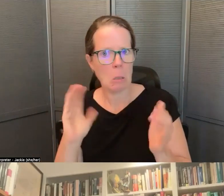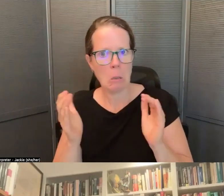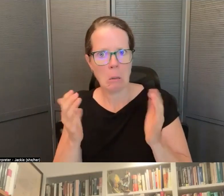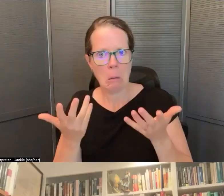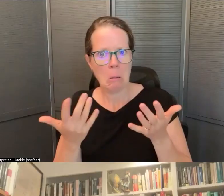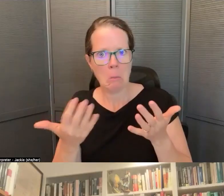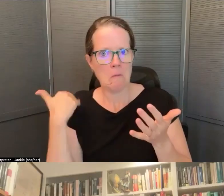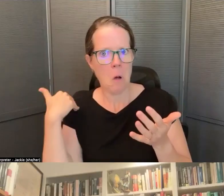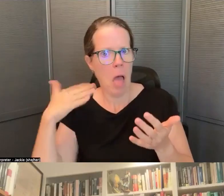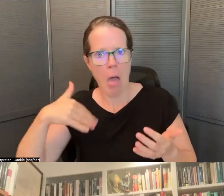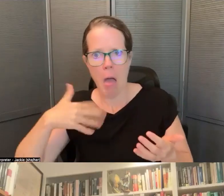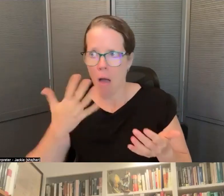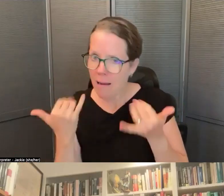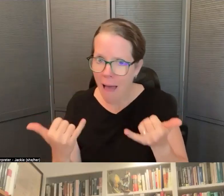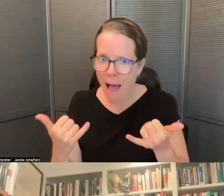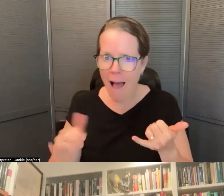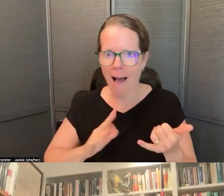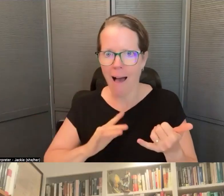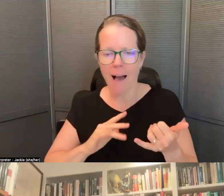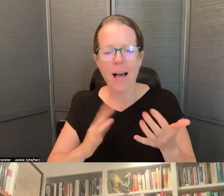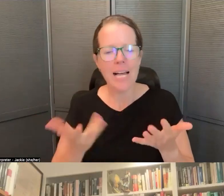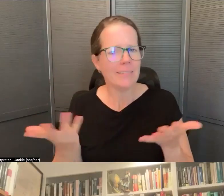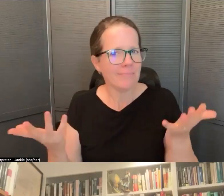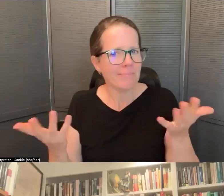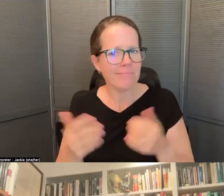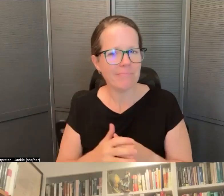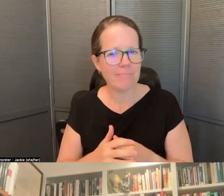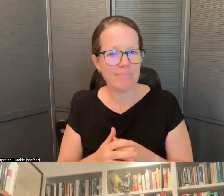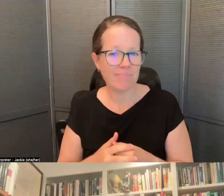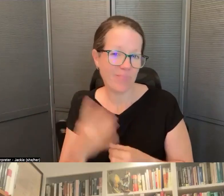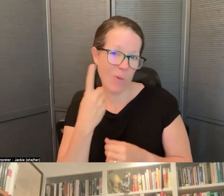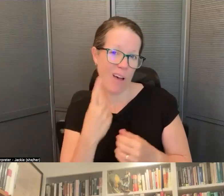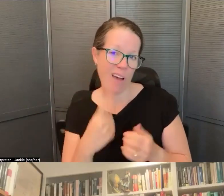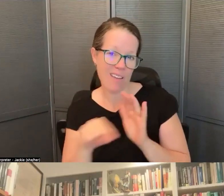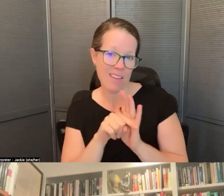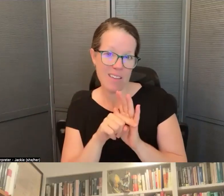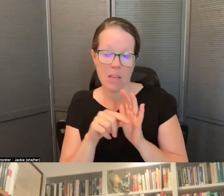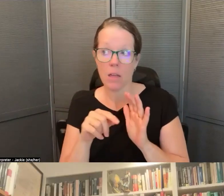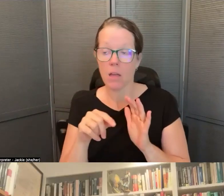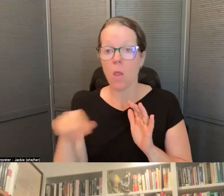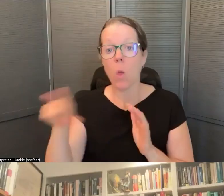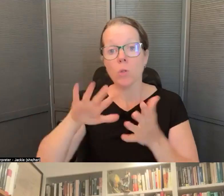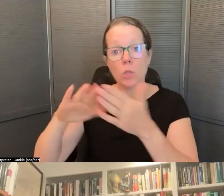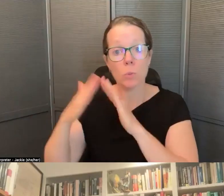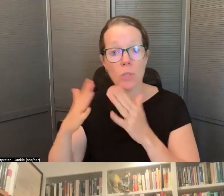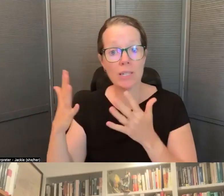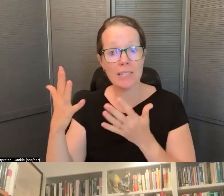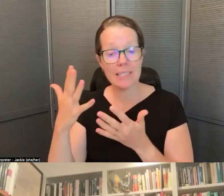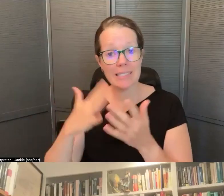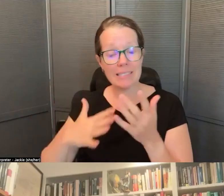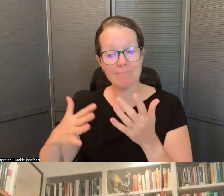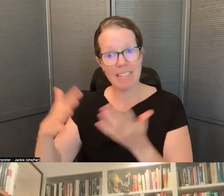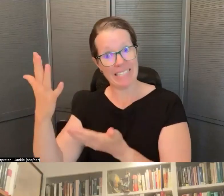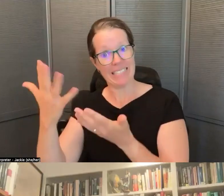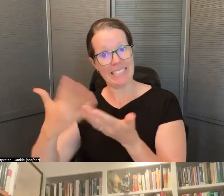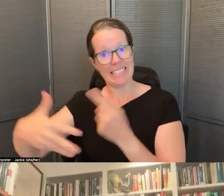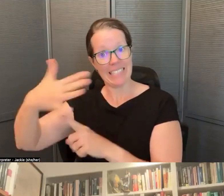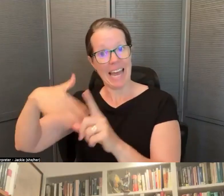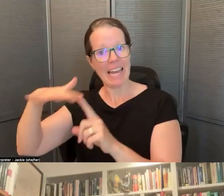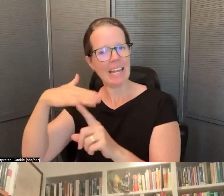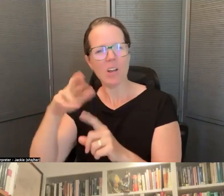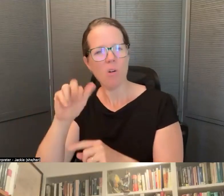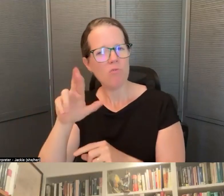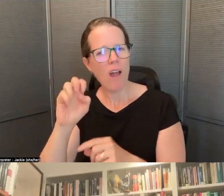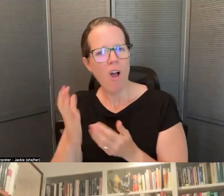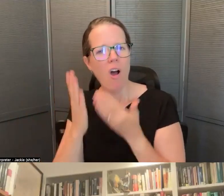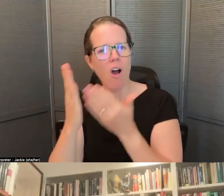Unfortunately, a lot of groups don't happen in these community settings. So. Right. Preliminary